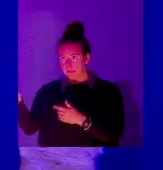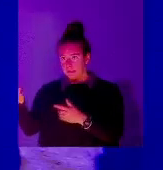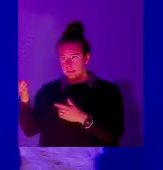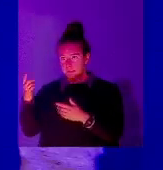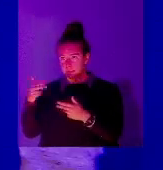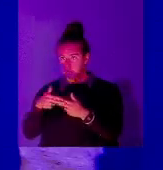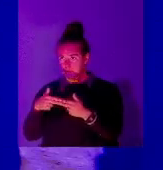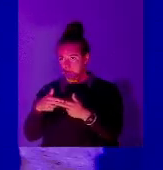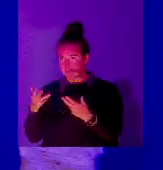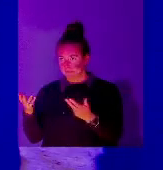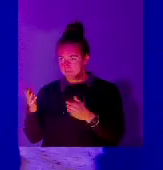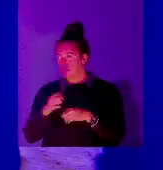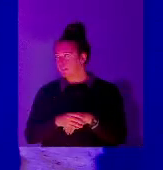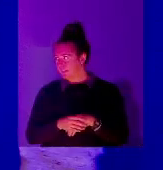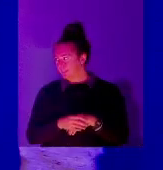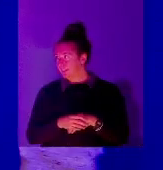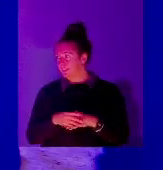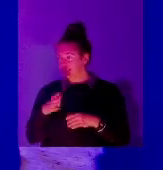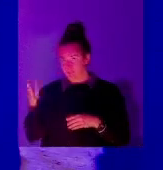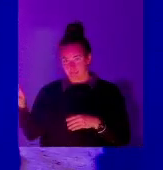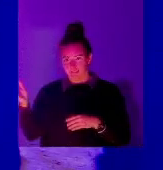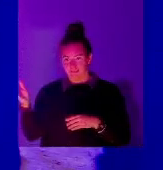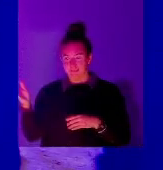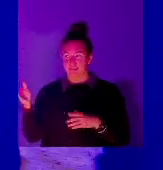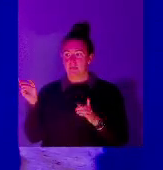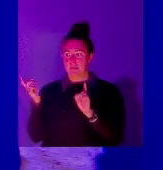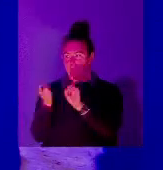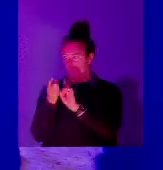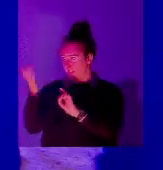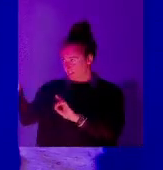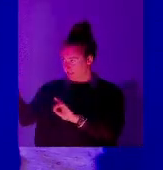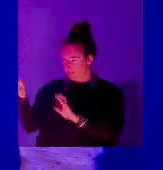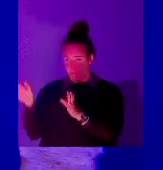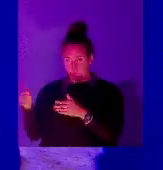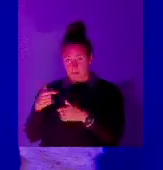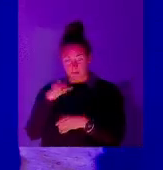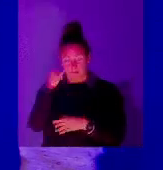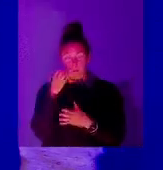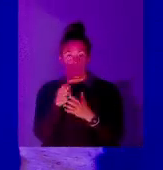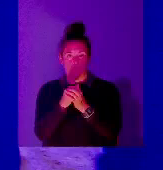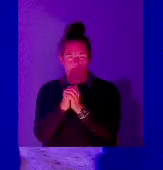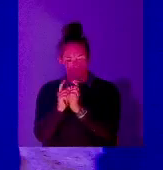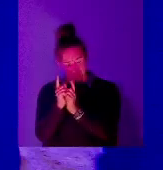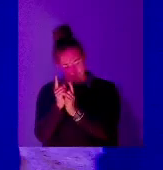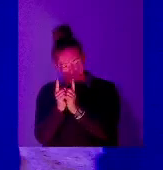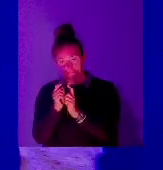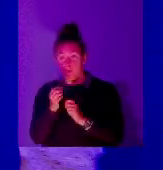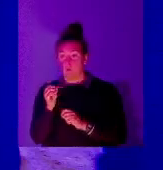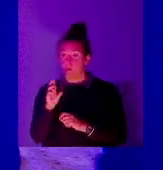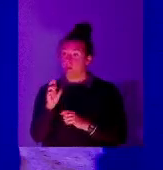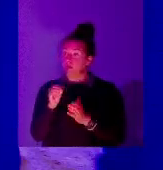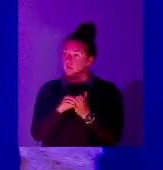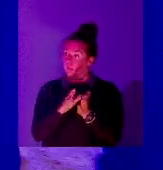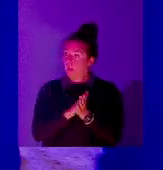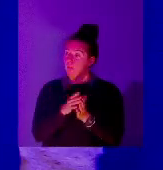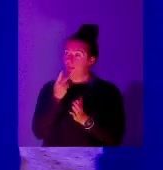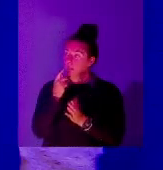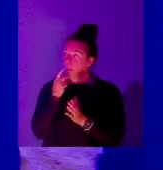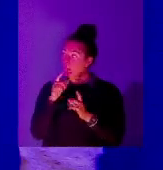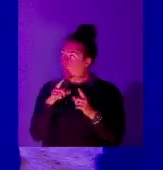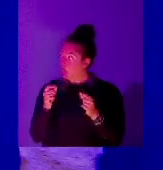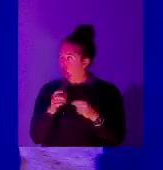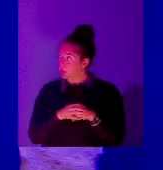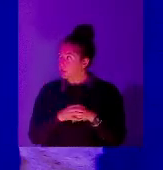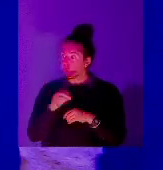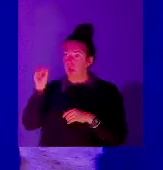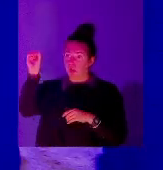There you go. Meet us in the prayer room if you want to pray in person, or fill out one of the yellow pink cards and drop them in the offering